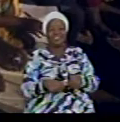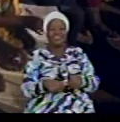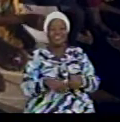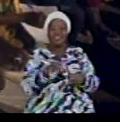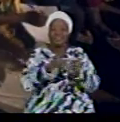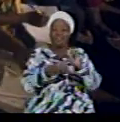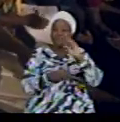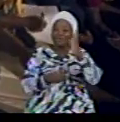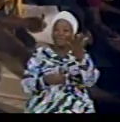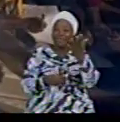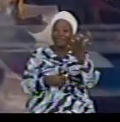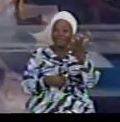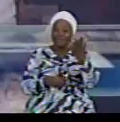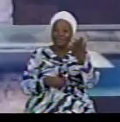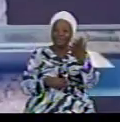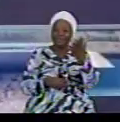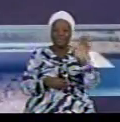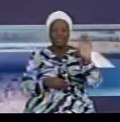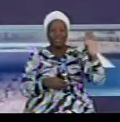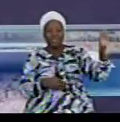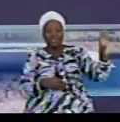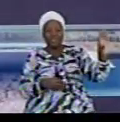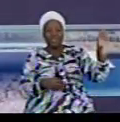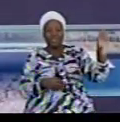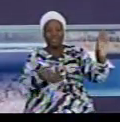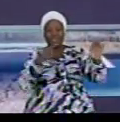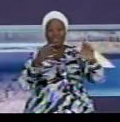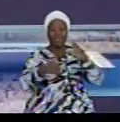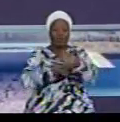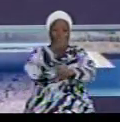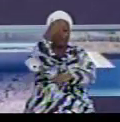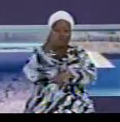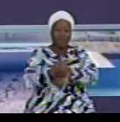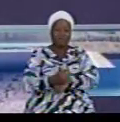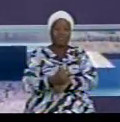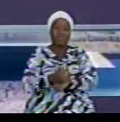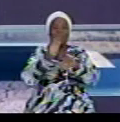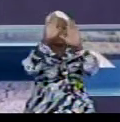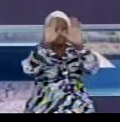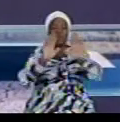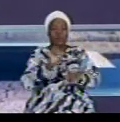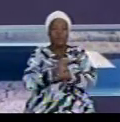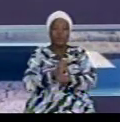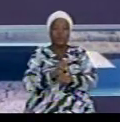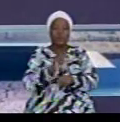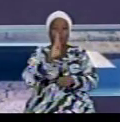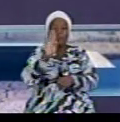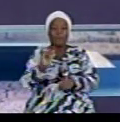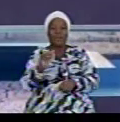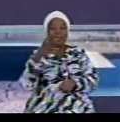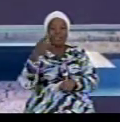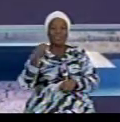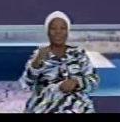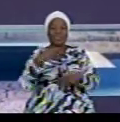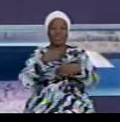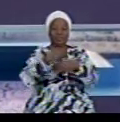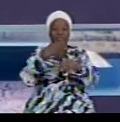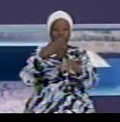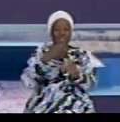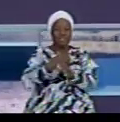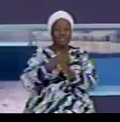Number 5, see the confirmed miracle by the